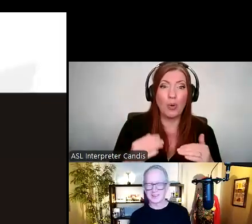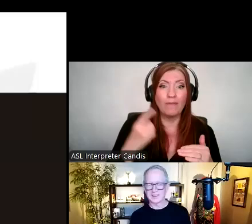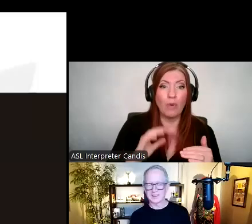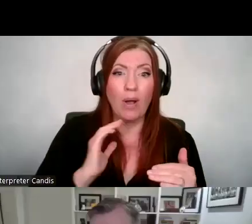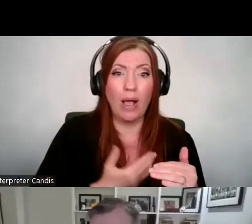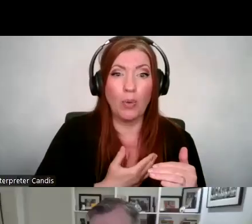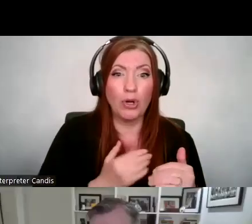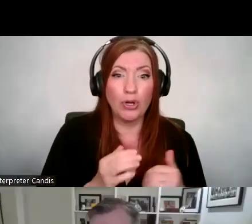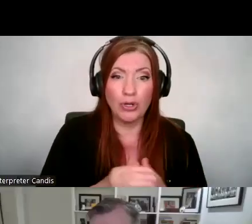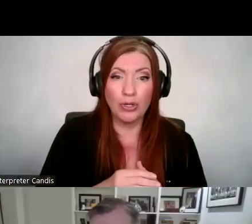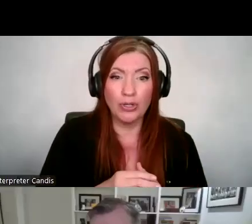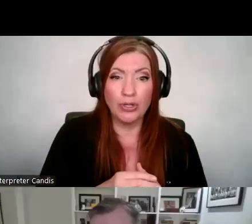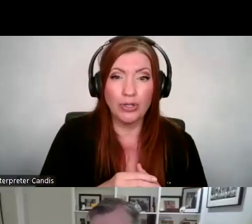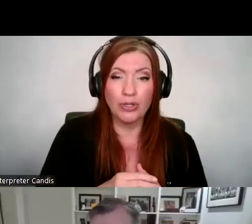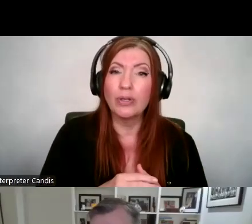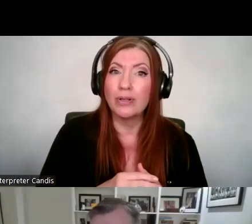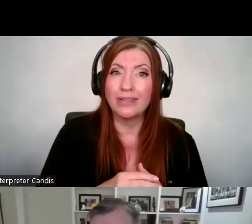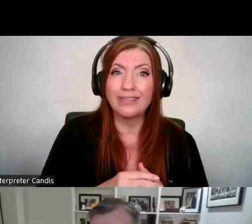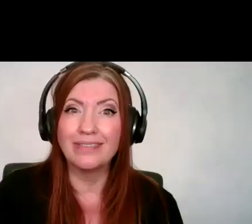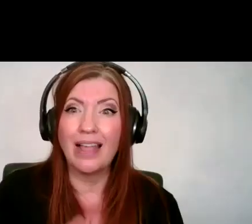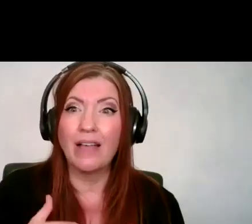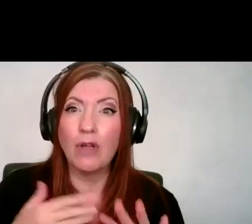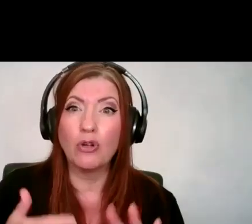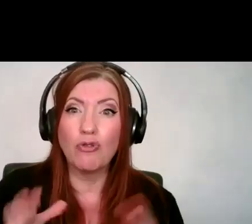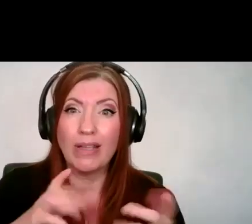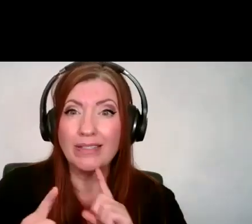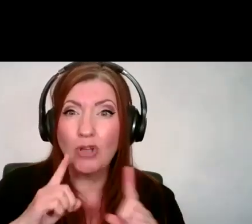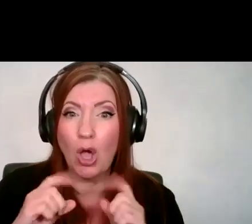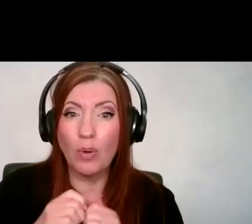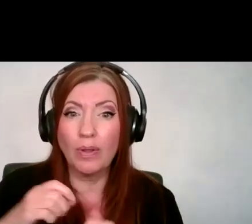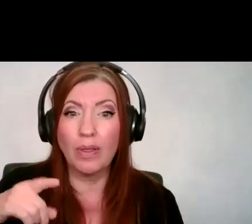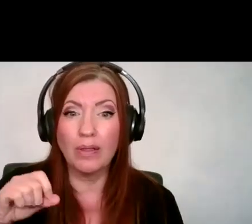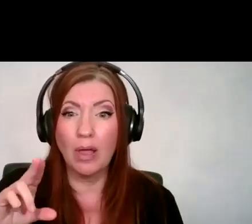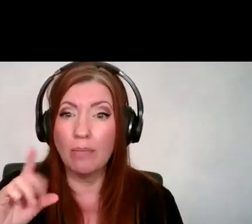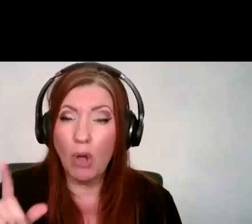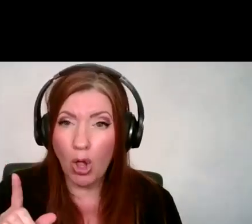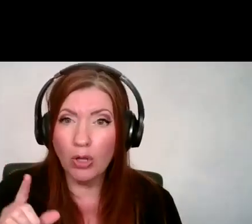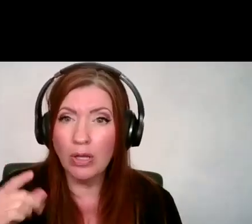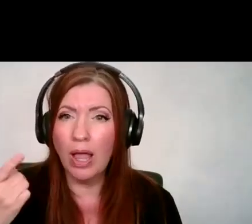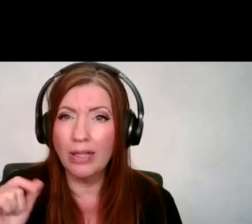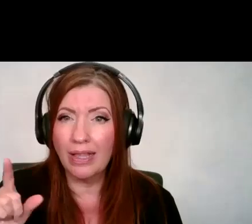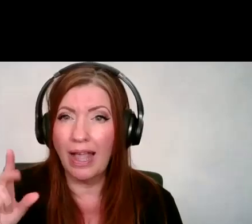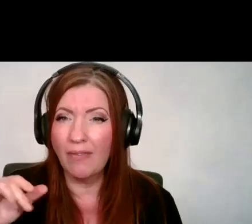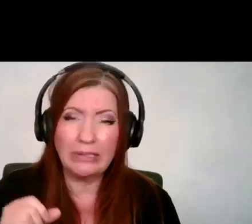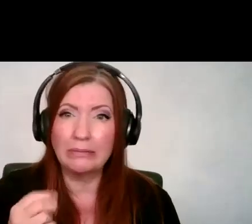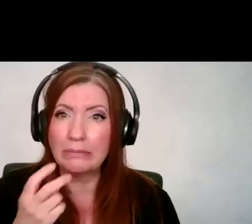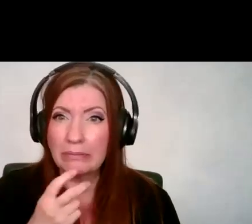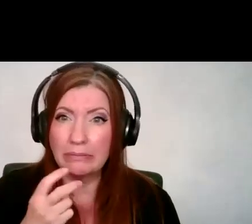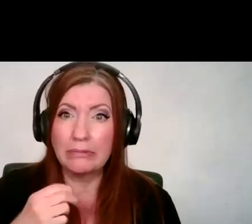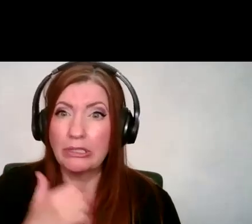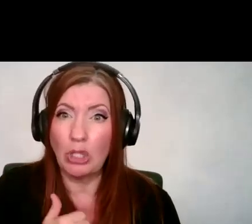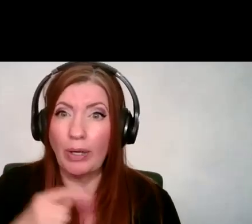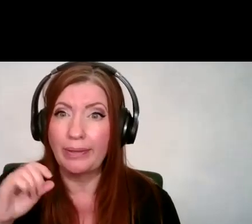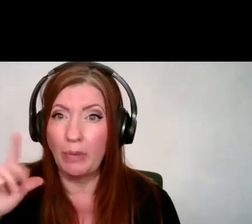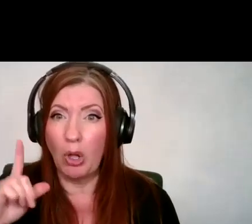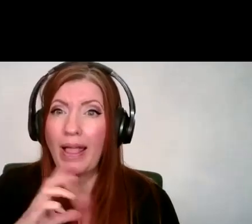our, we have Crisis Talk with Paul Galdis. Woo. Sorry, Paul, and